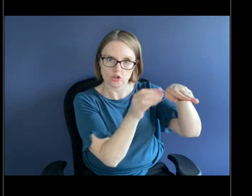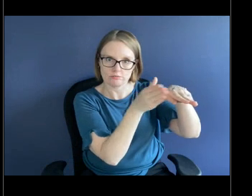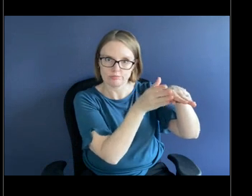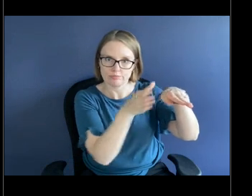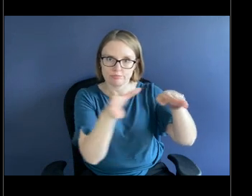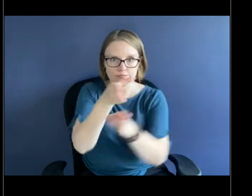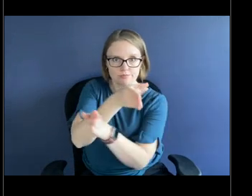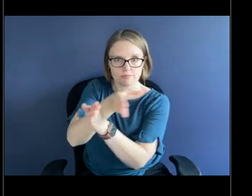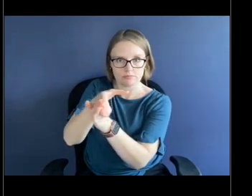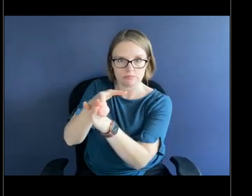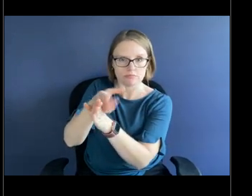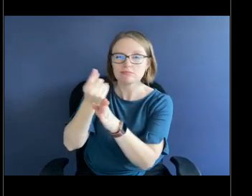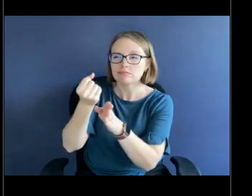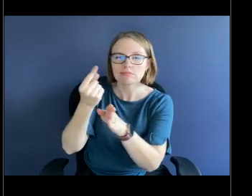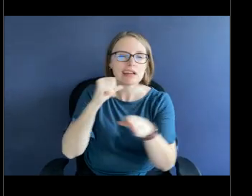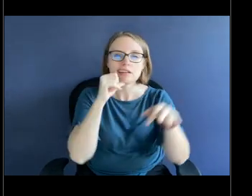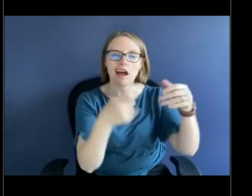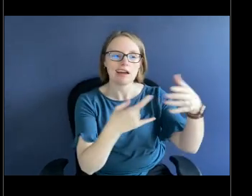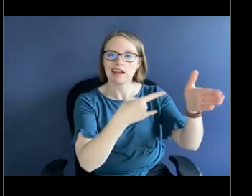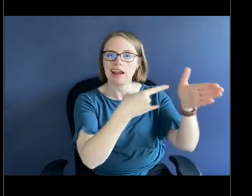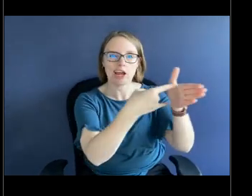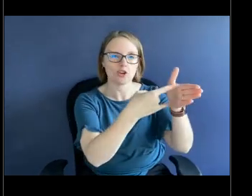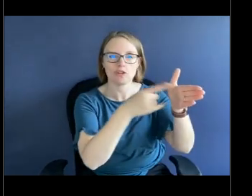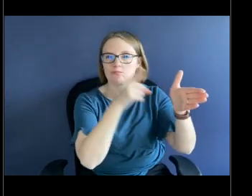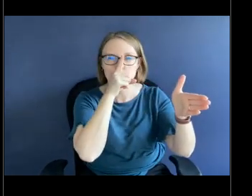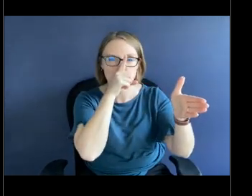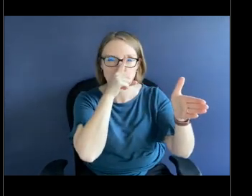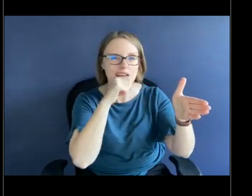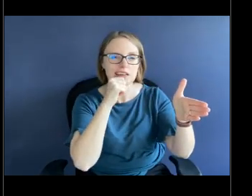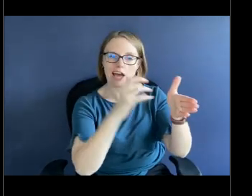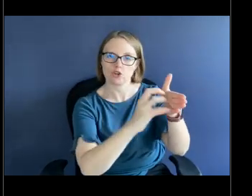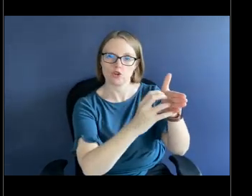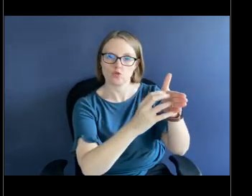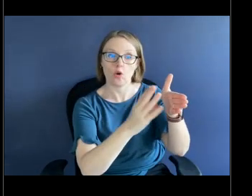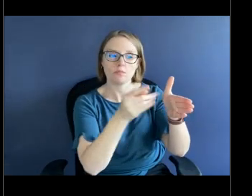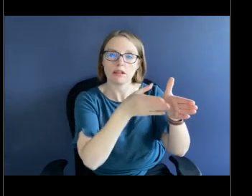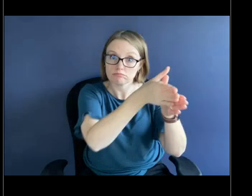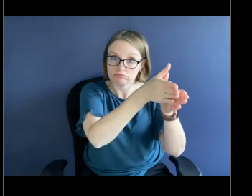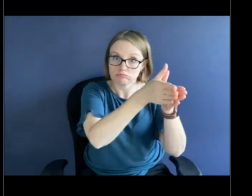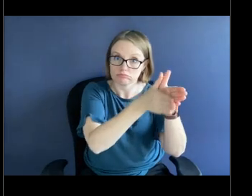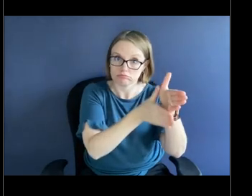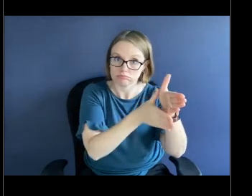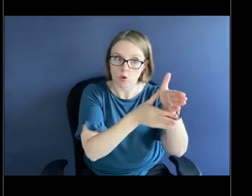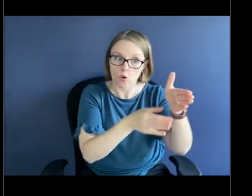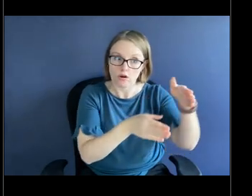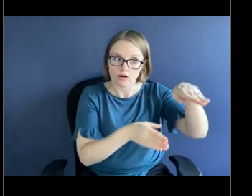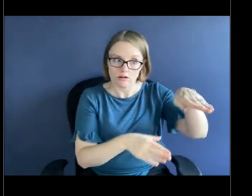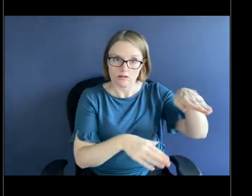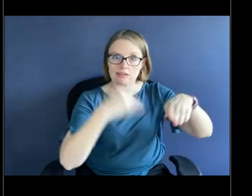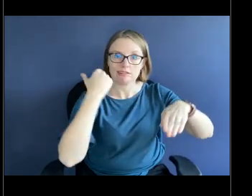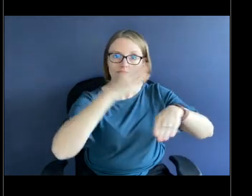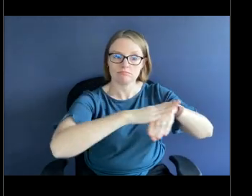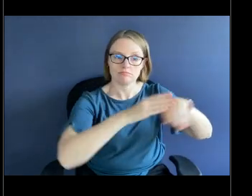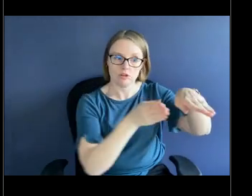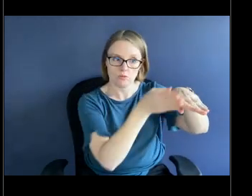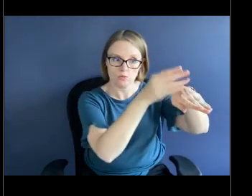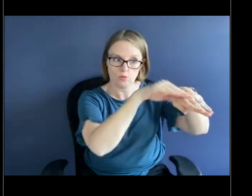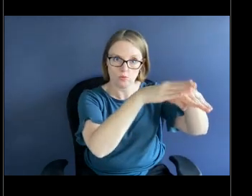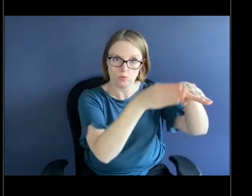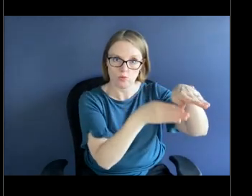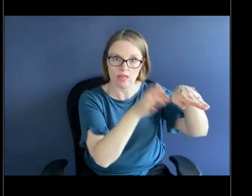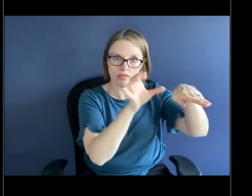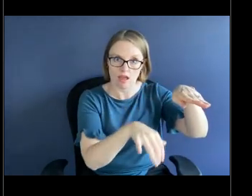excluding handles and controls, that projects into the kitchen to the opposing